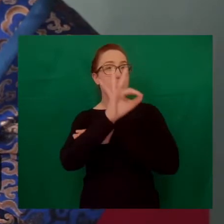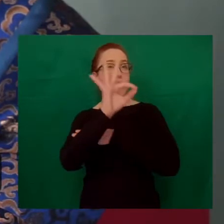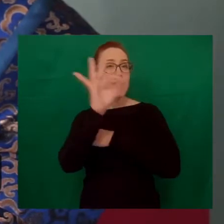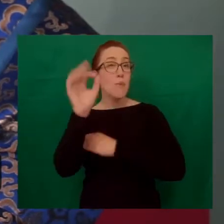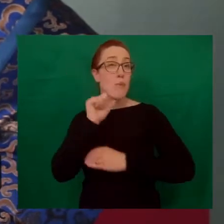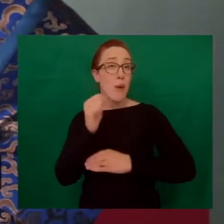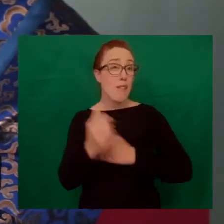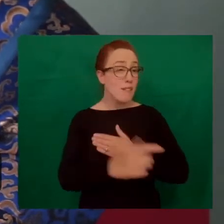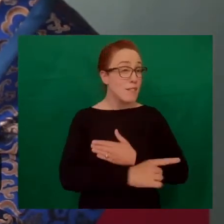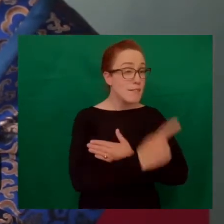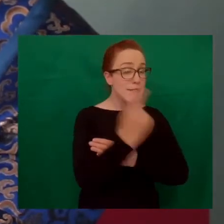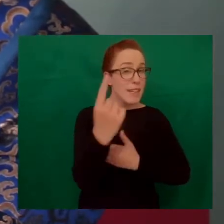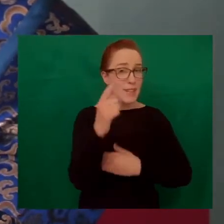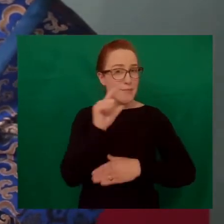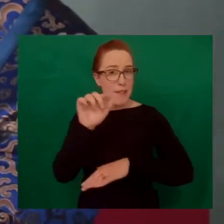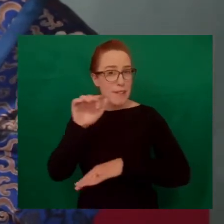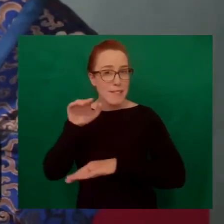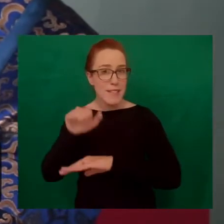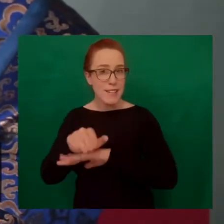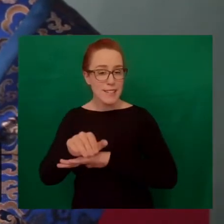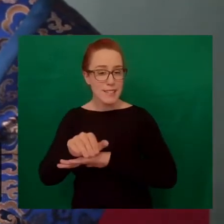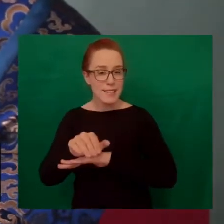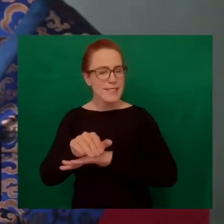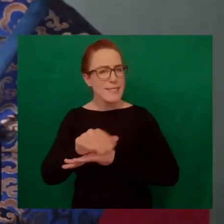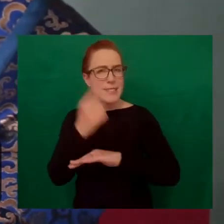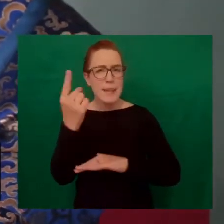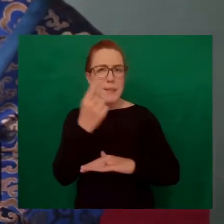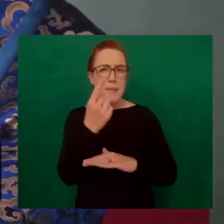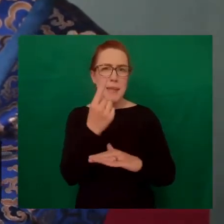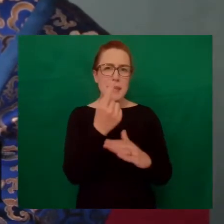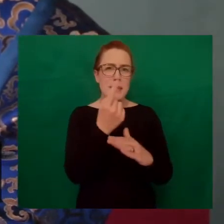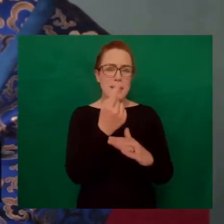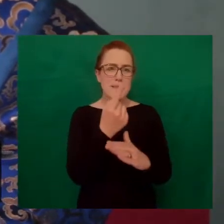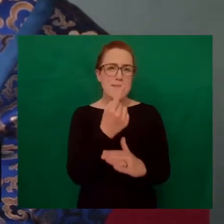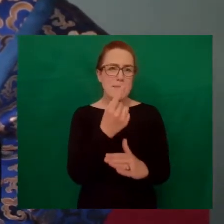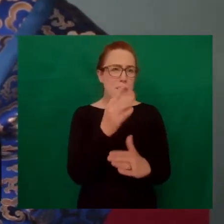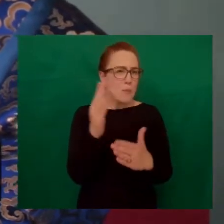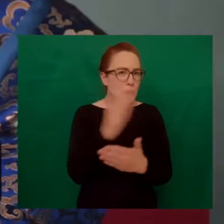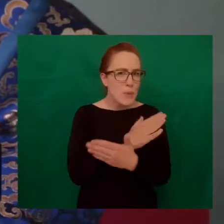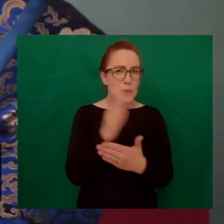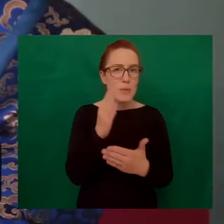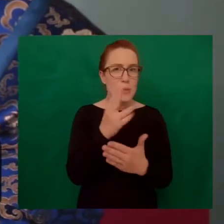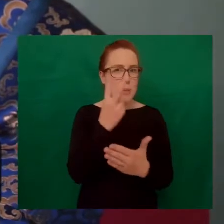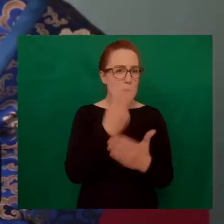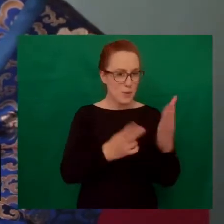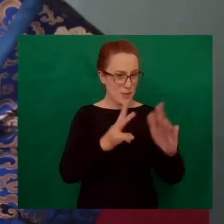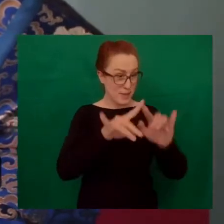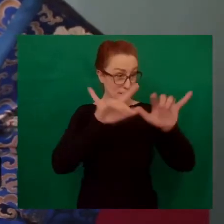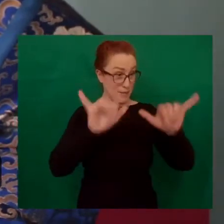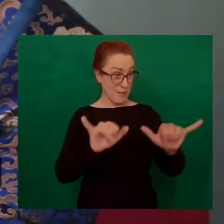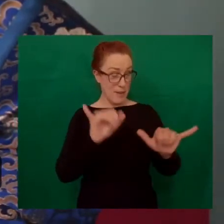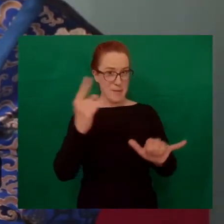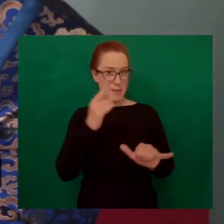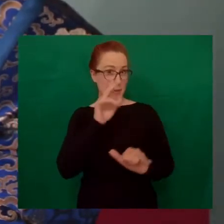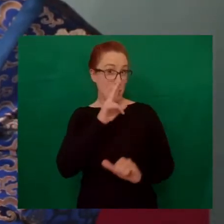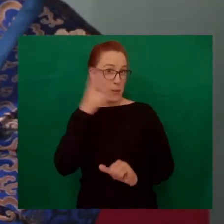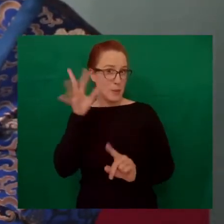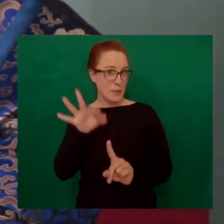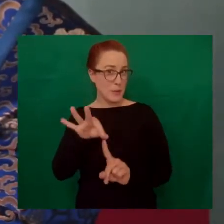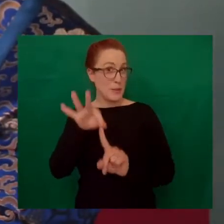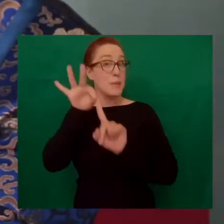not day and it's not night. It's something in between and kind of both, and something all its